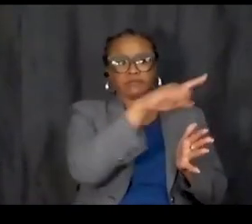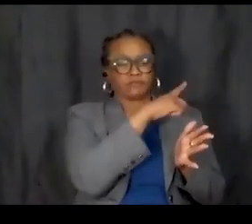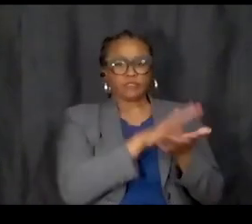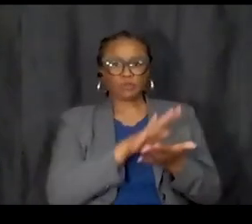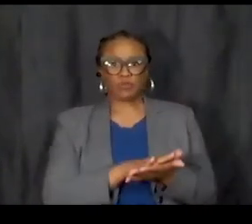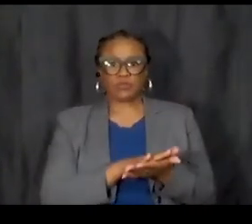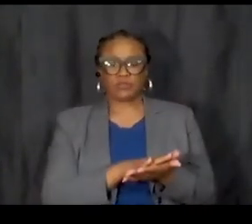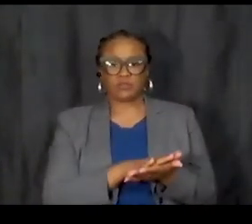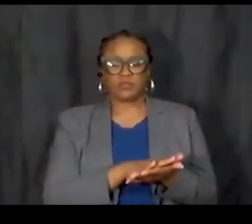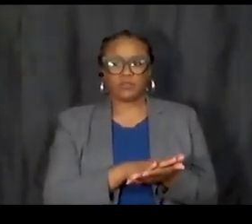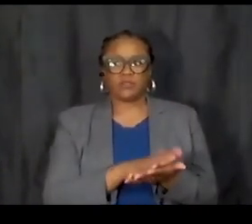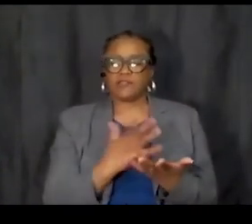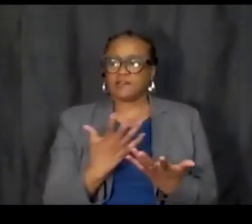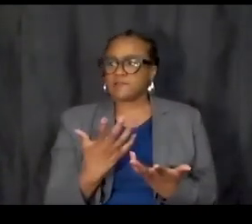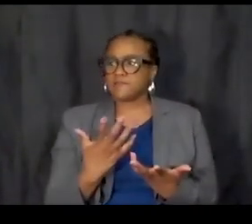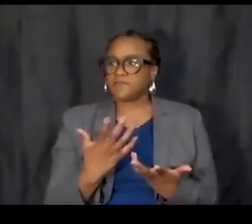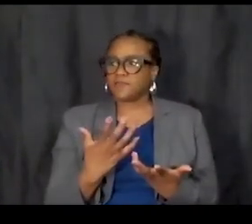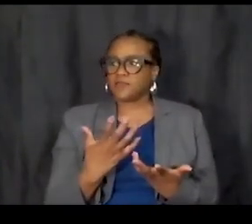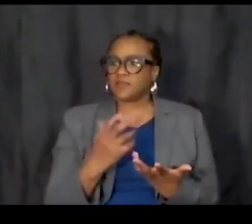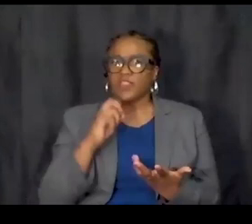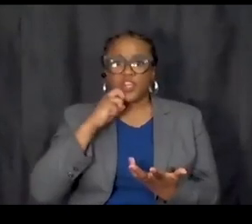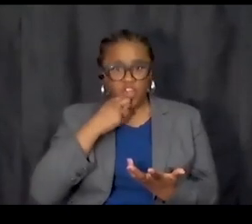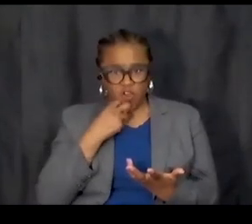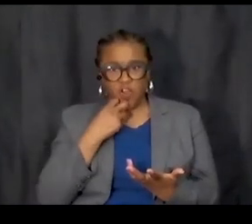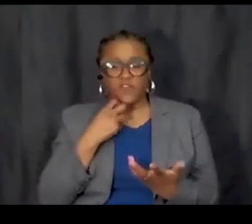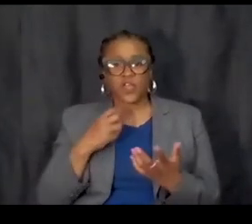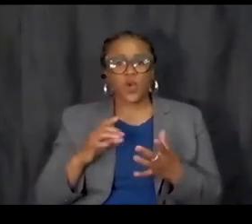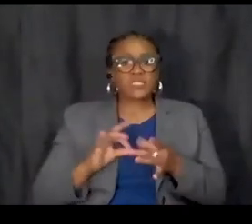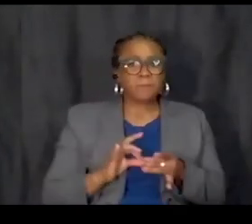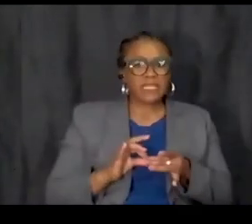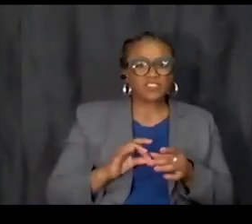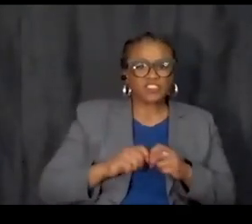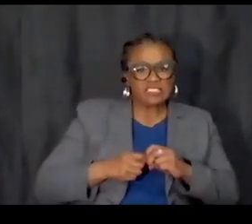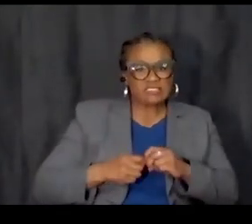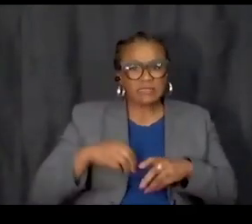the nerve was pinched in my spinal cord, blah, blah. You know, I had a script that I was taught to say